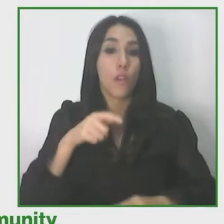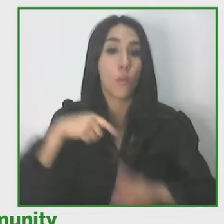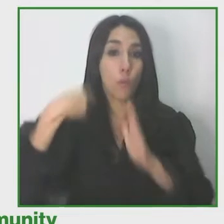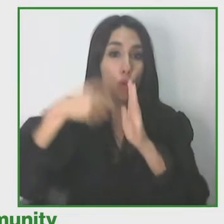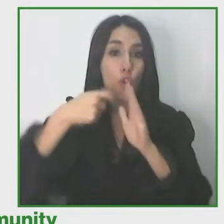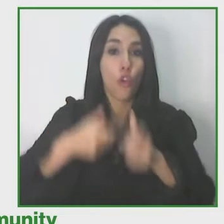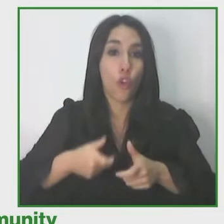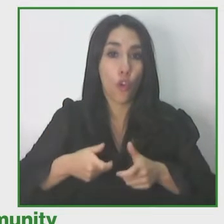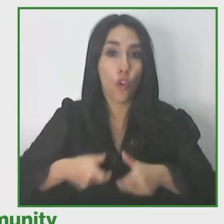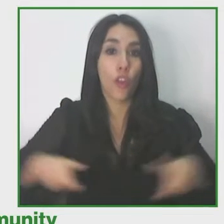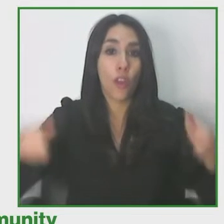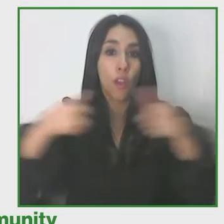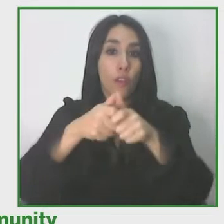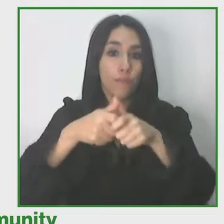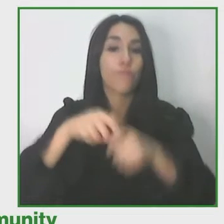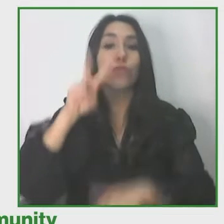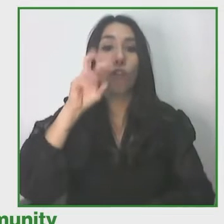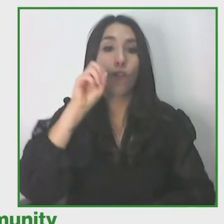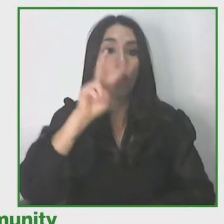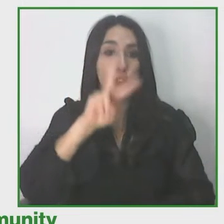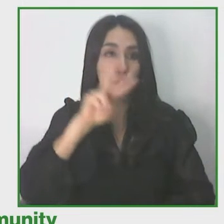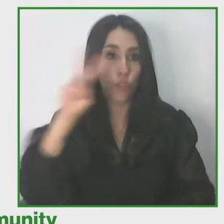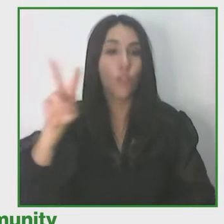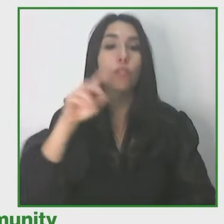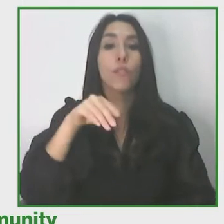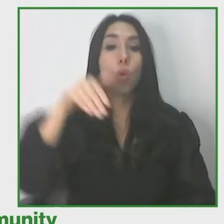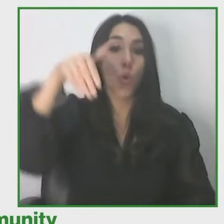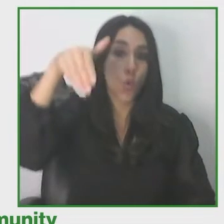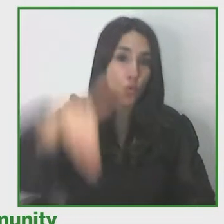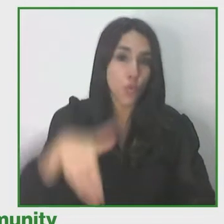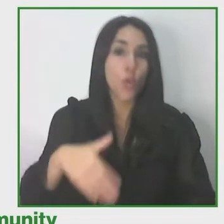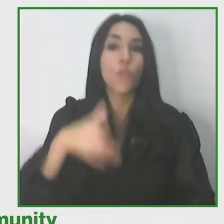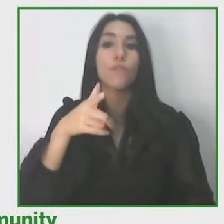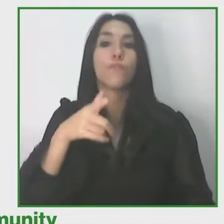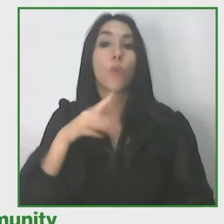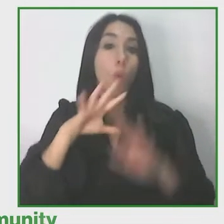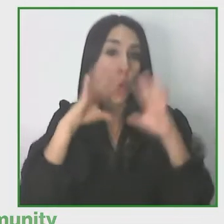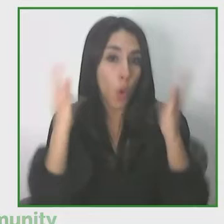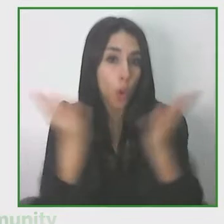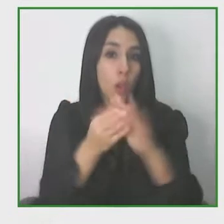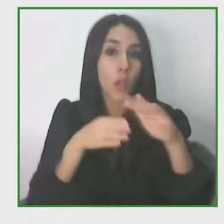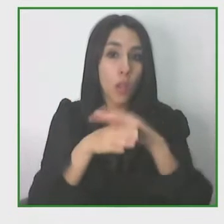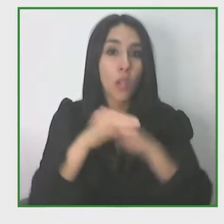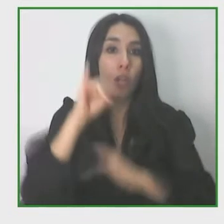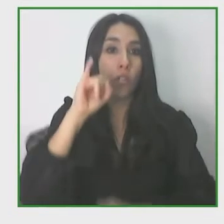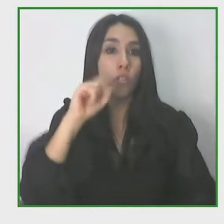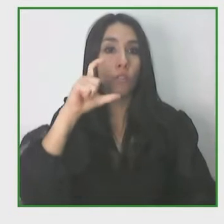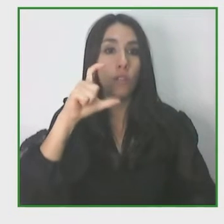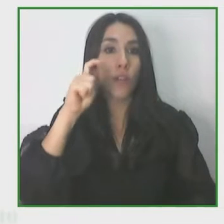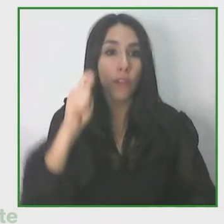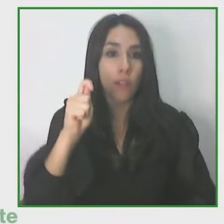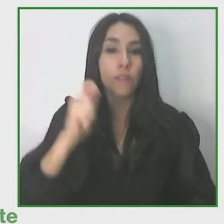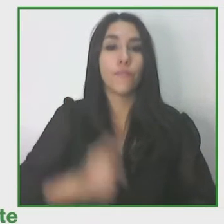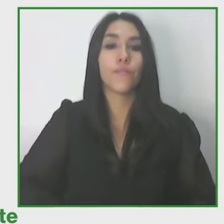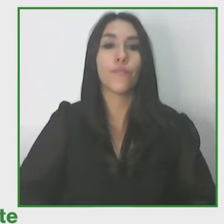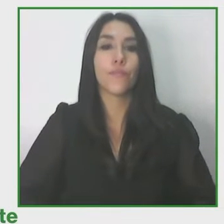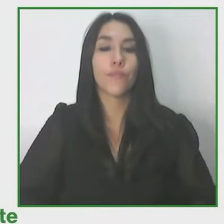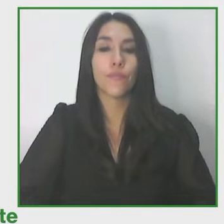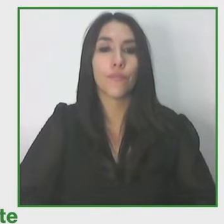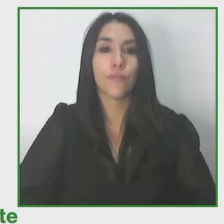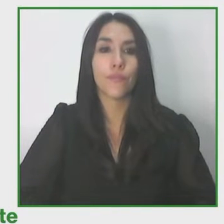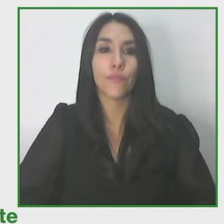Zero, Nowhere is to be caught When it's forbidden to me